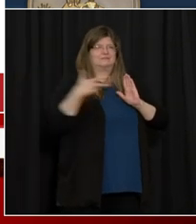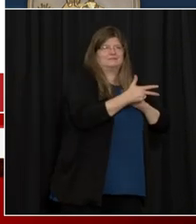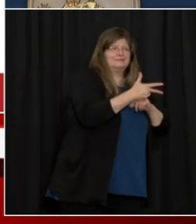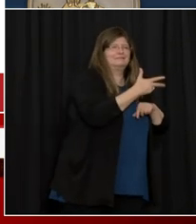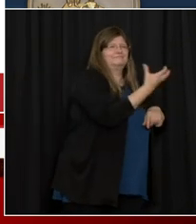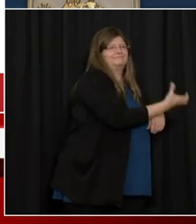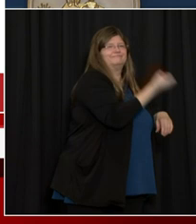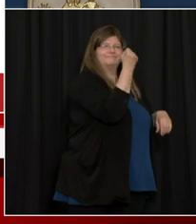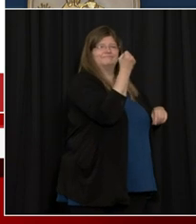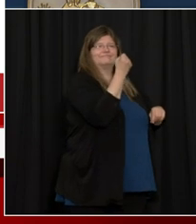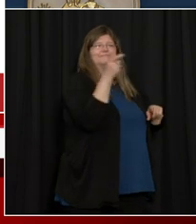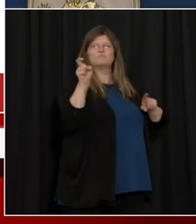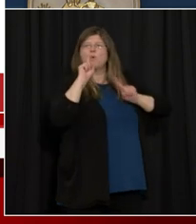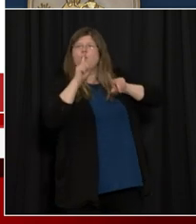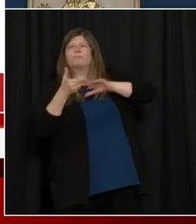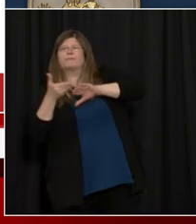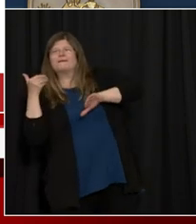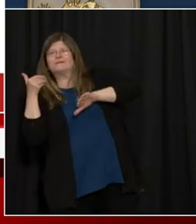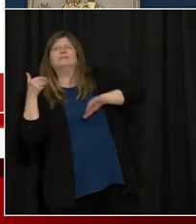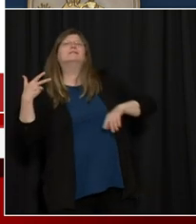them to look at